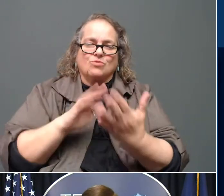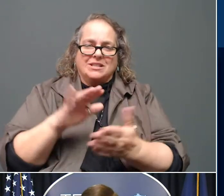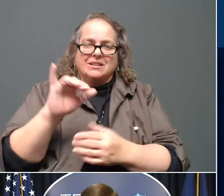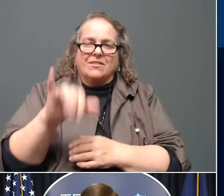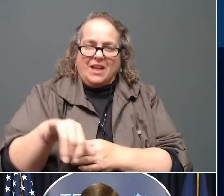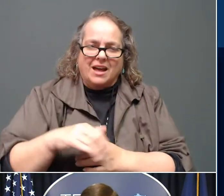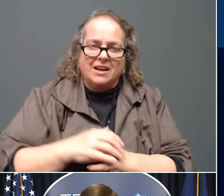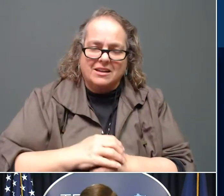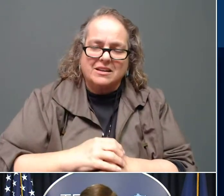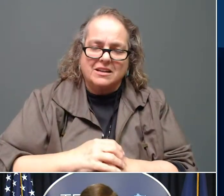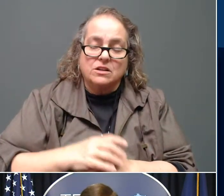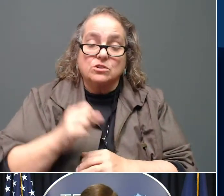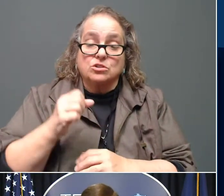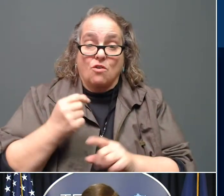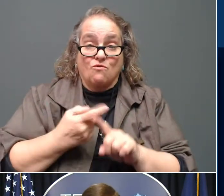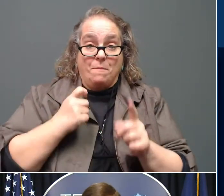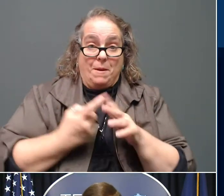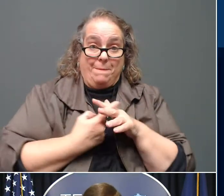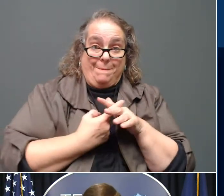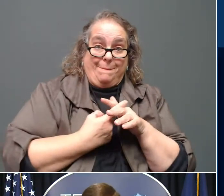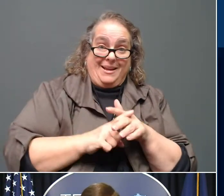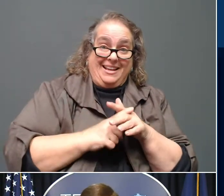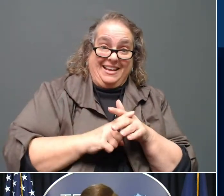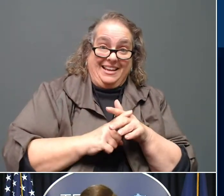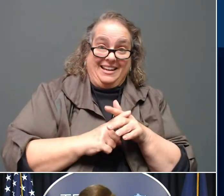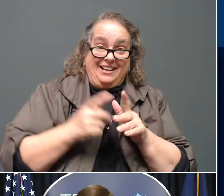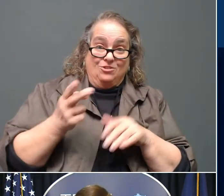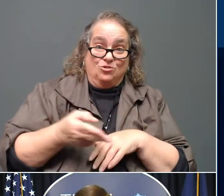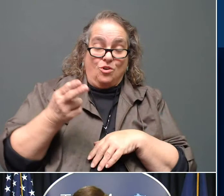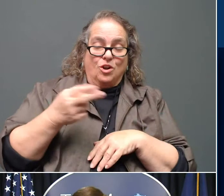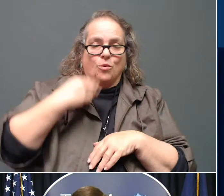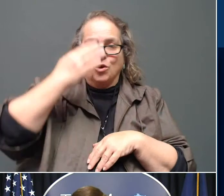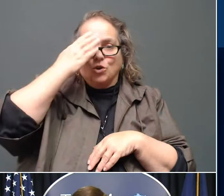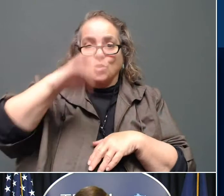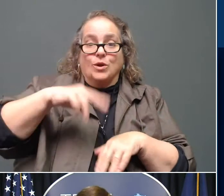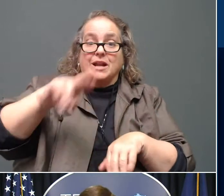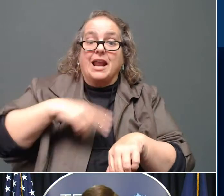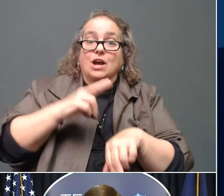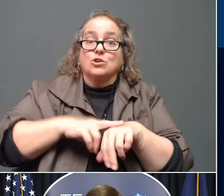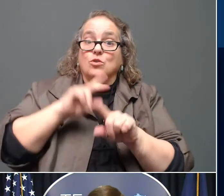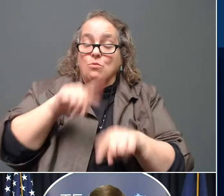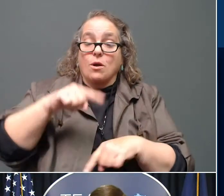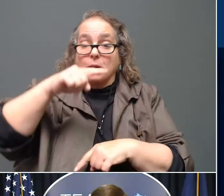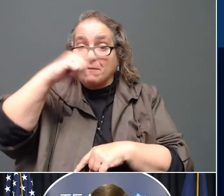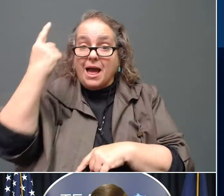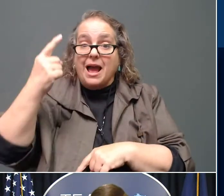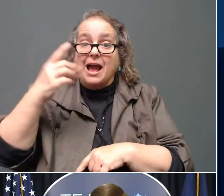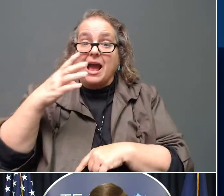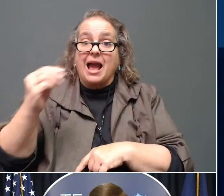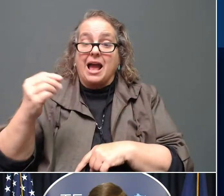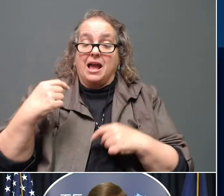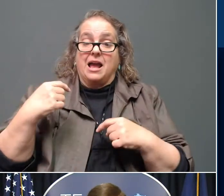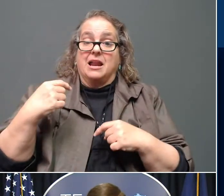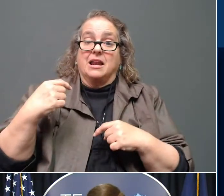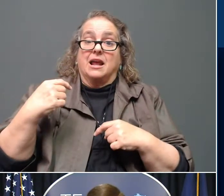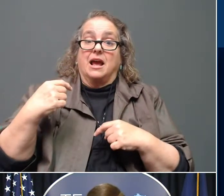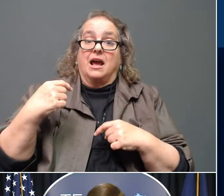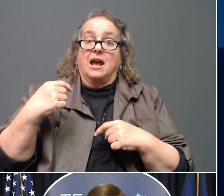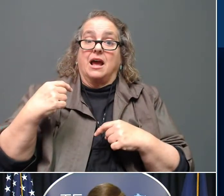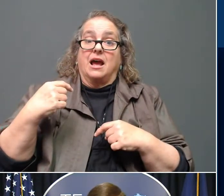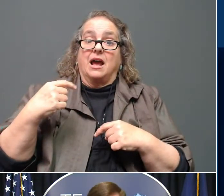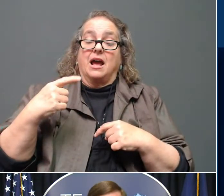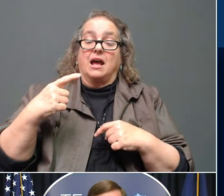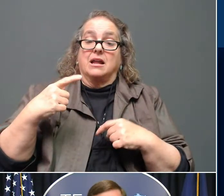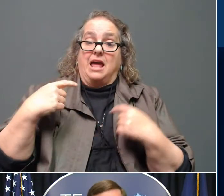the beginning, we knew from national reports that Black and Latino people were more hesitant to get the COVID-19